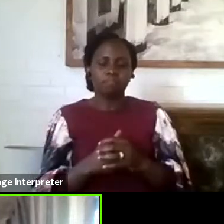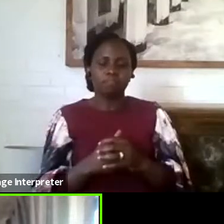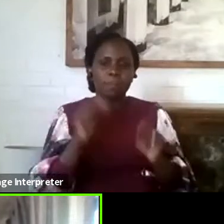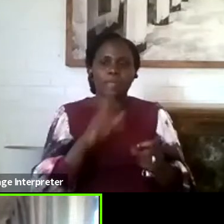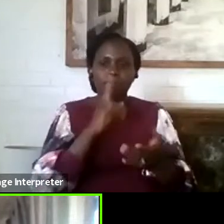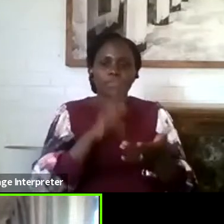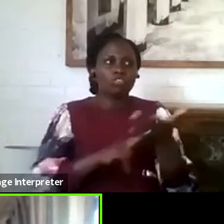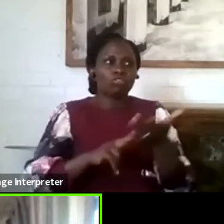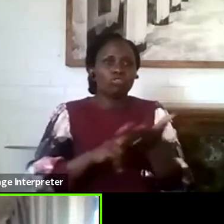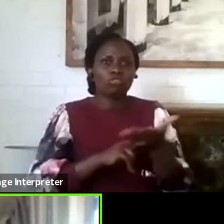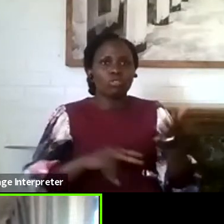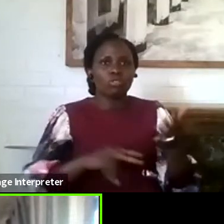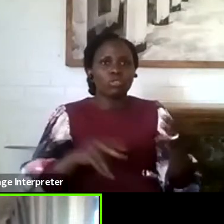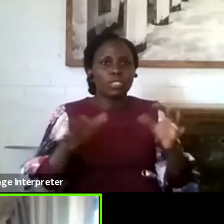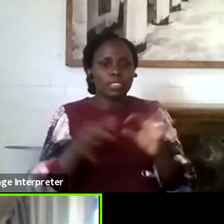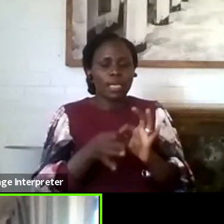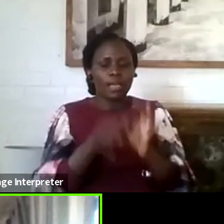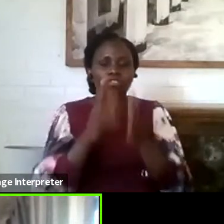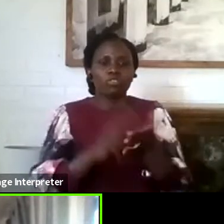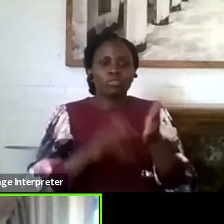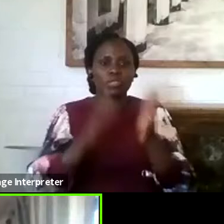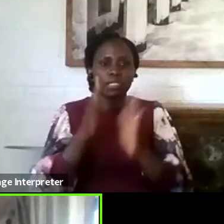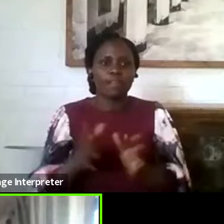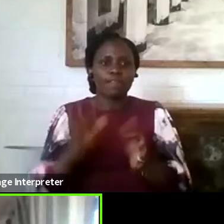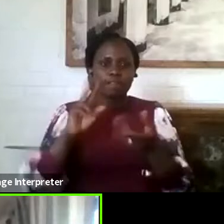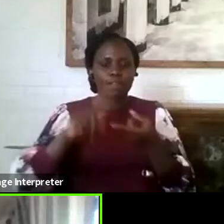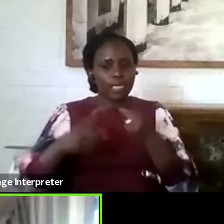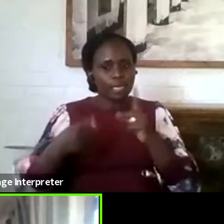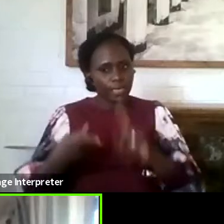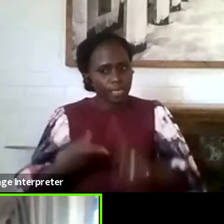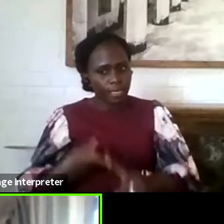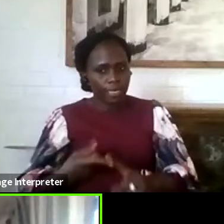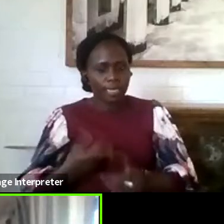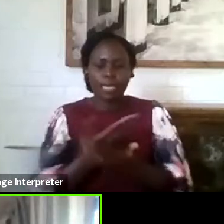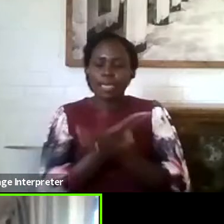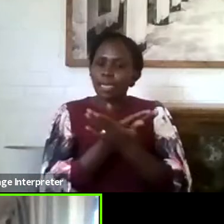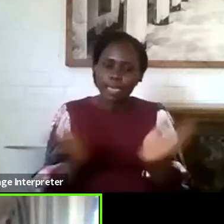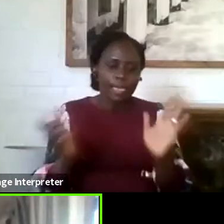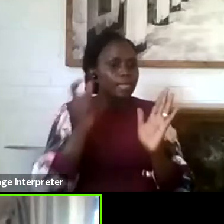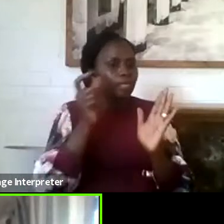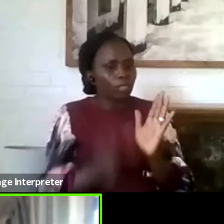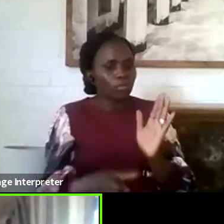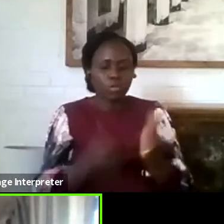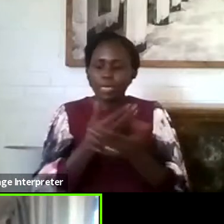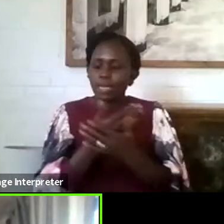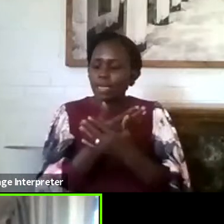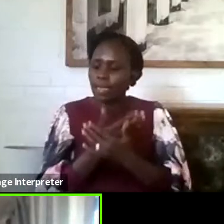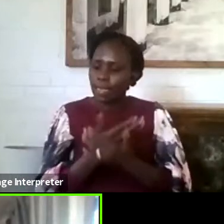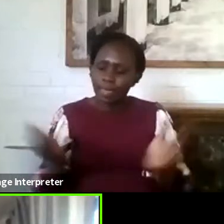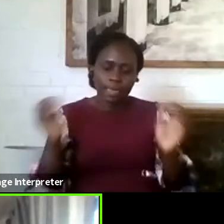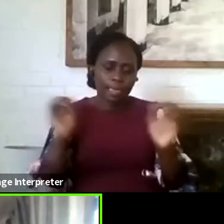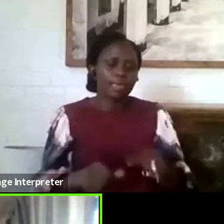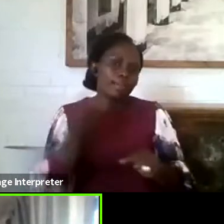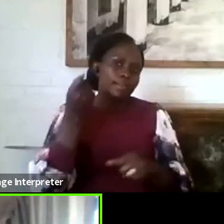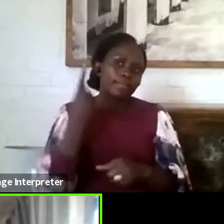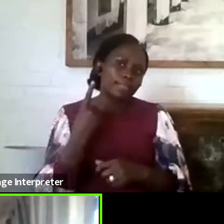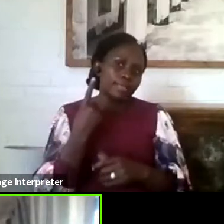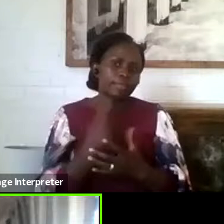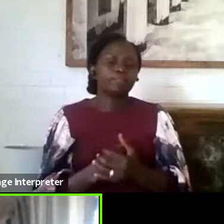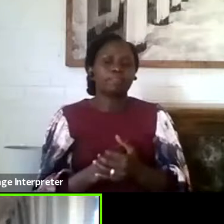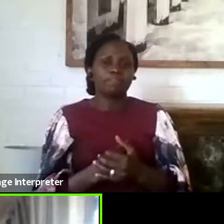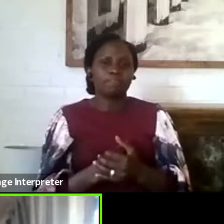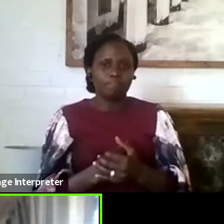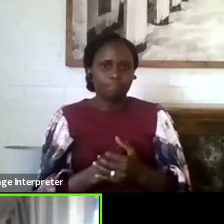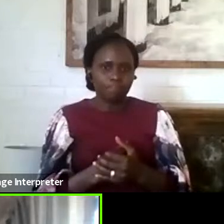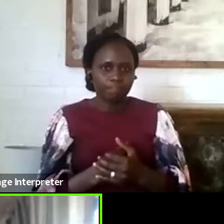and put in a way that anyone, absolutely anyone on the street can understand. And of